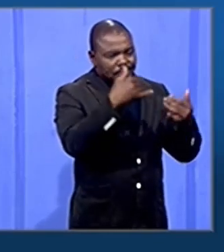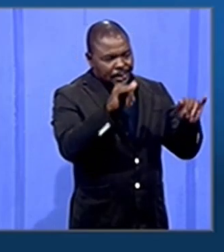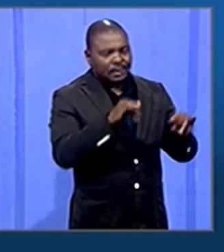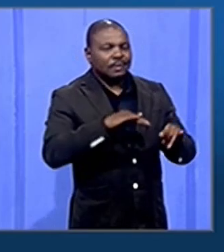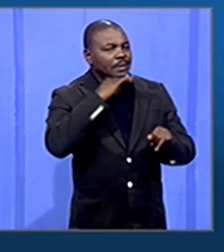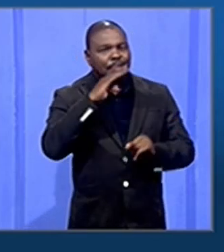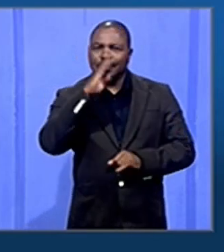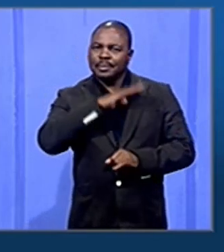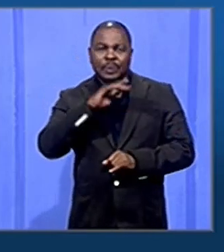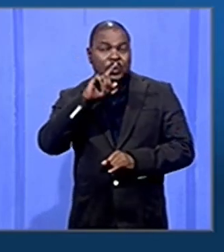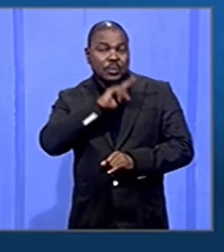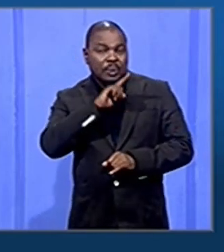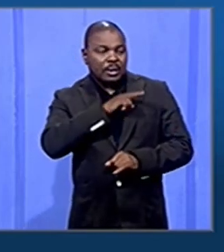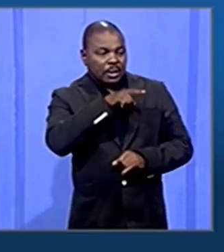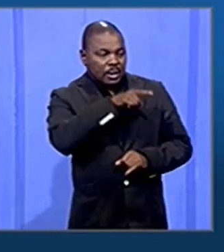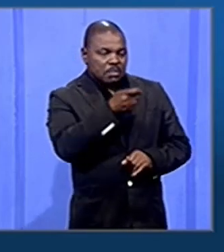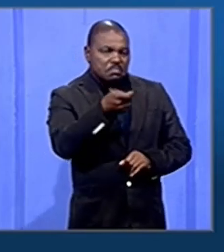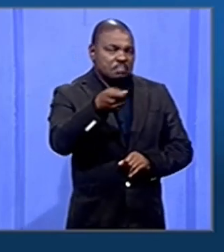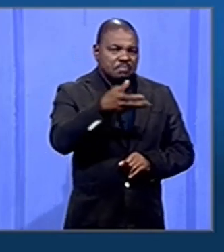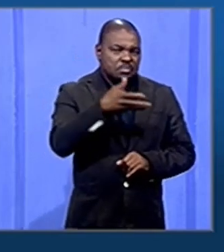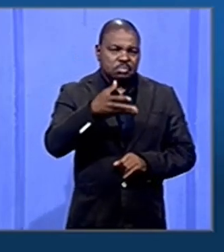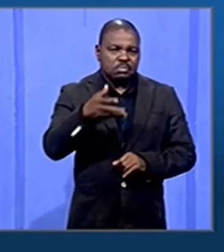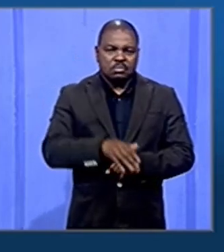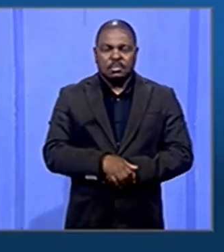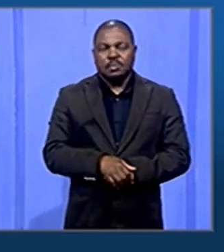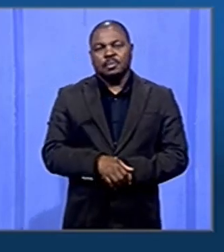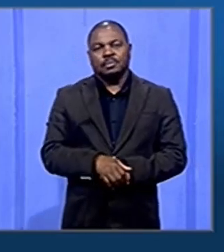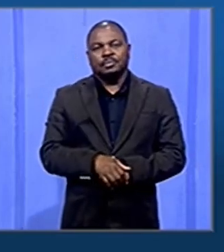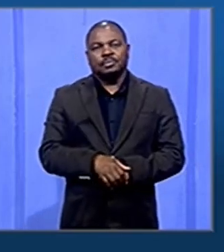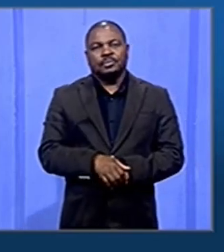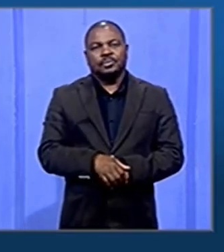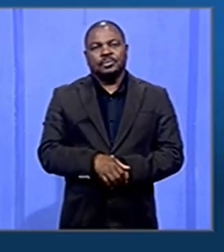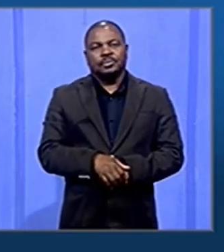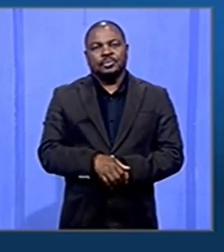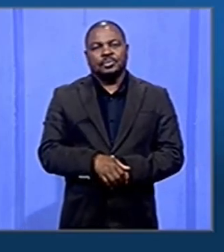hlokago ka lebaka la ditheko tša godimo.